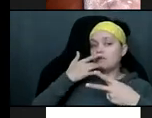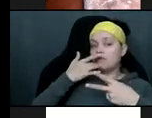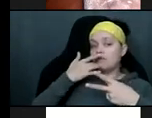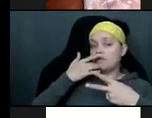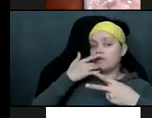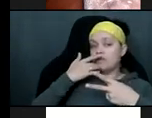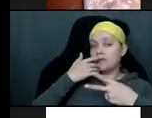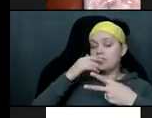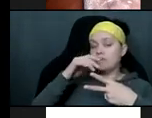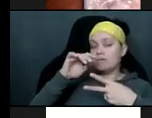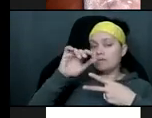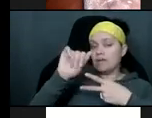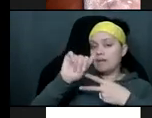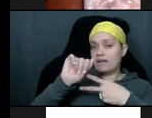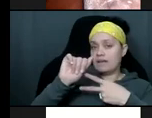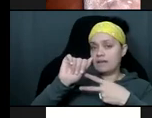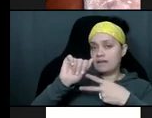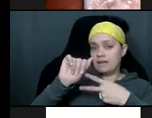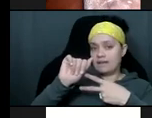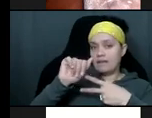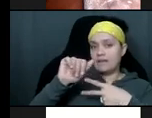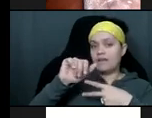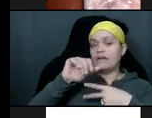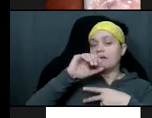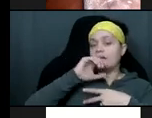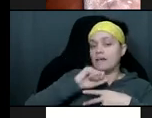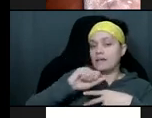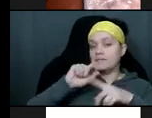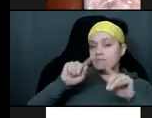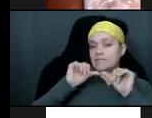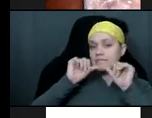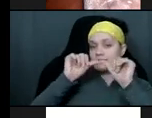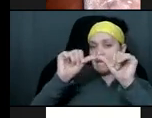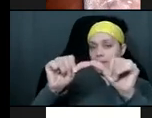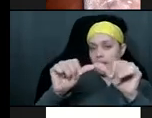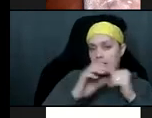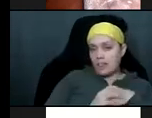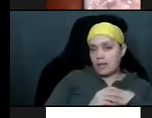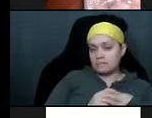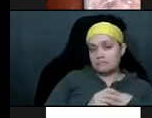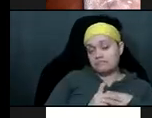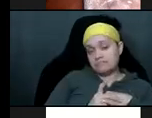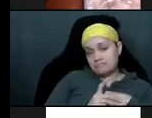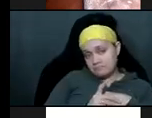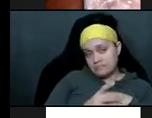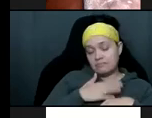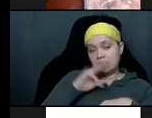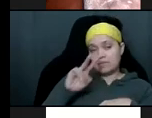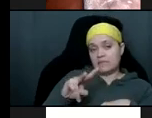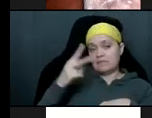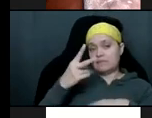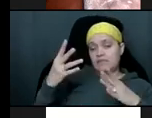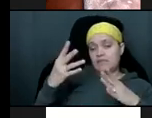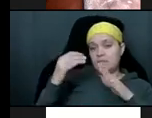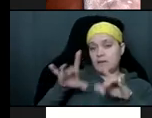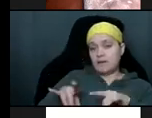number A, letter A, ancient and stable. So my second thing about